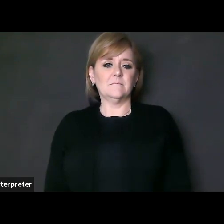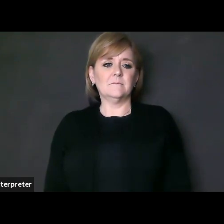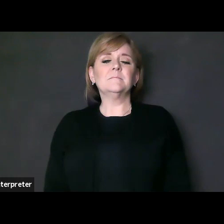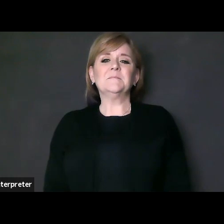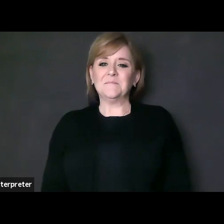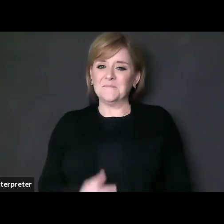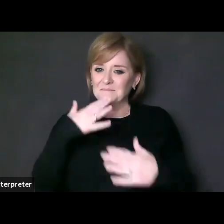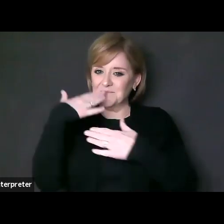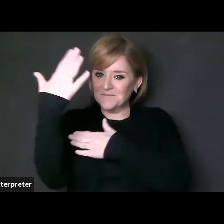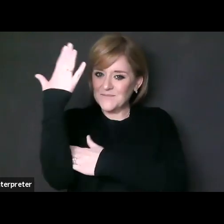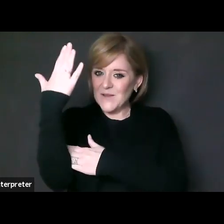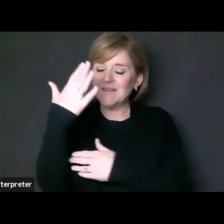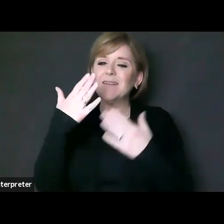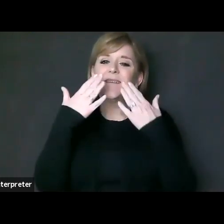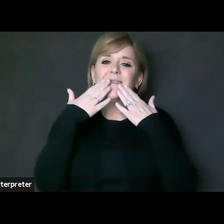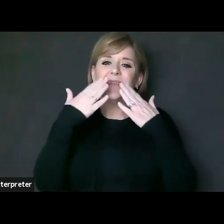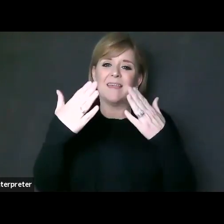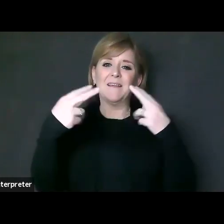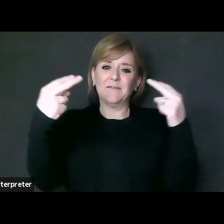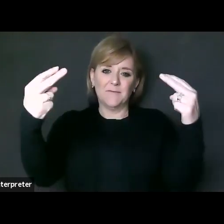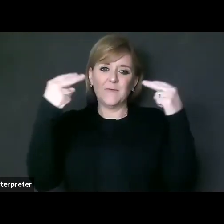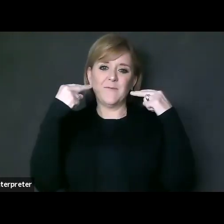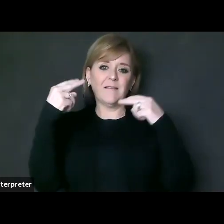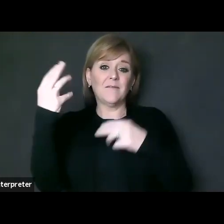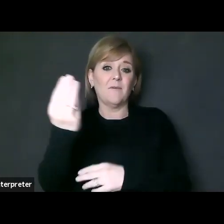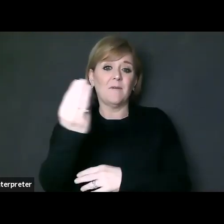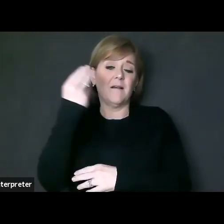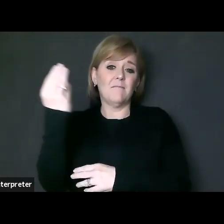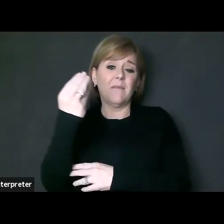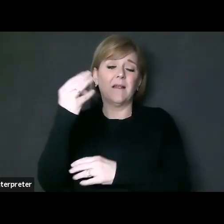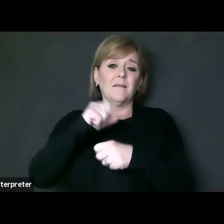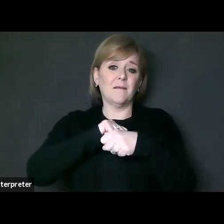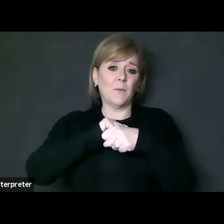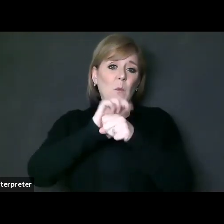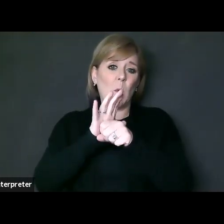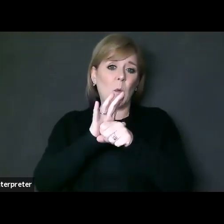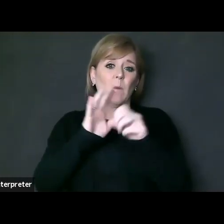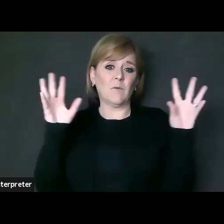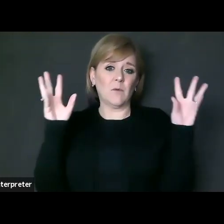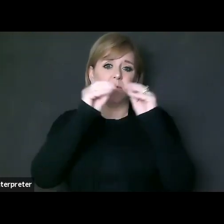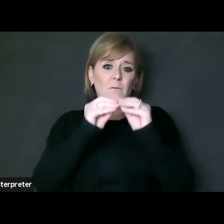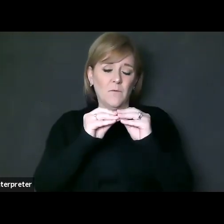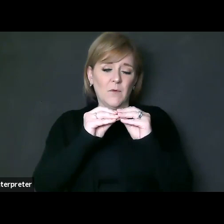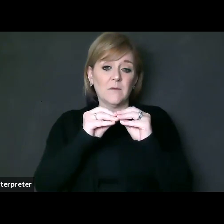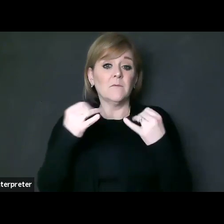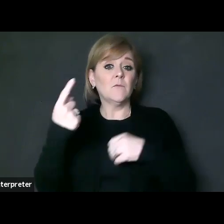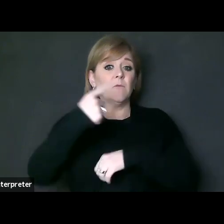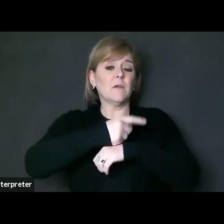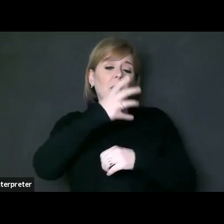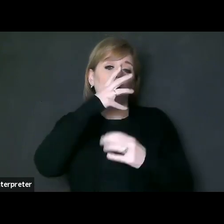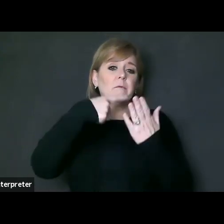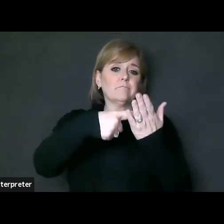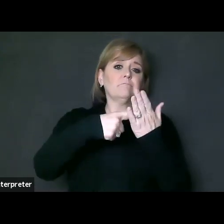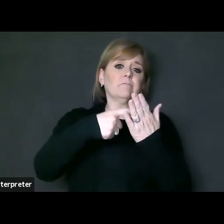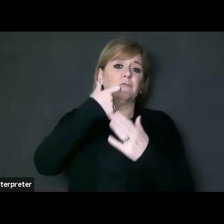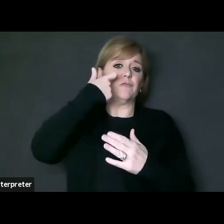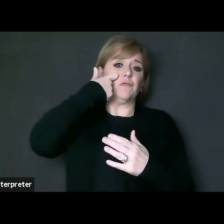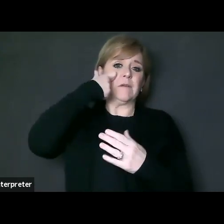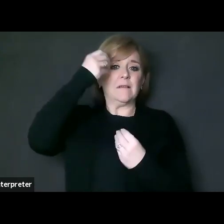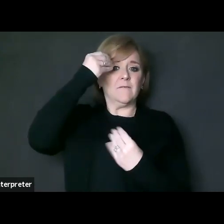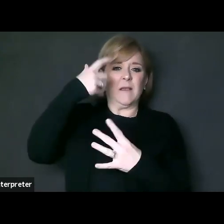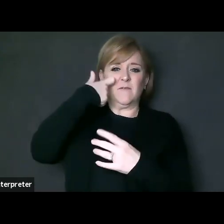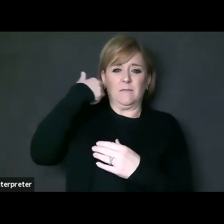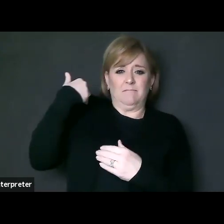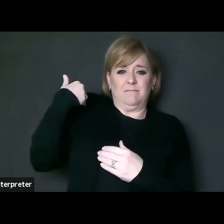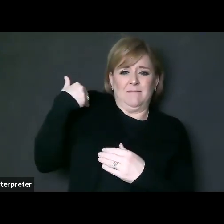Okay, good morning and thank you for joining us for our Monday COVID-19 news conference. Today we'll be covering the latest information from over the weekend,